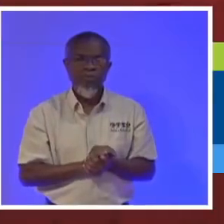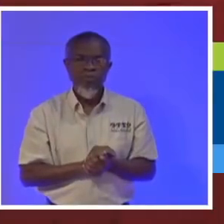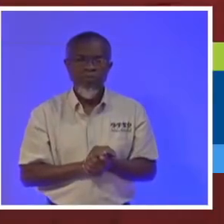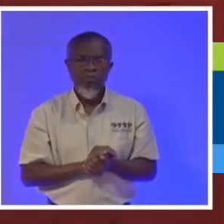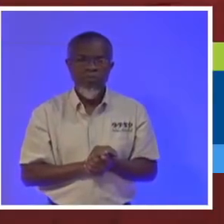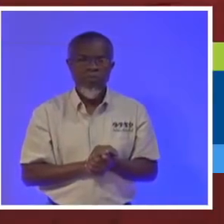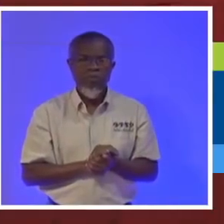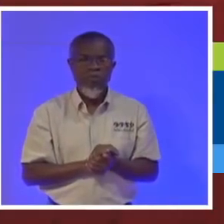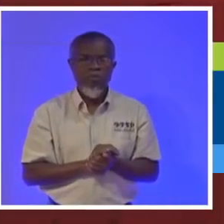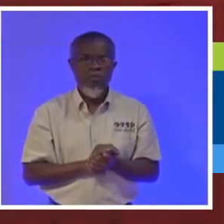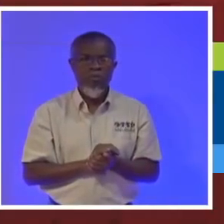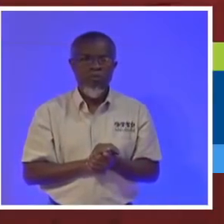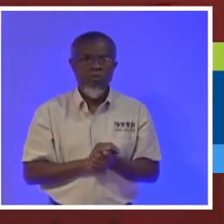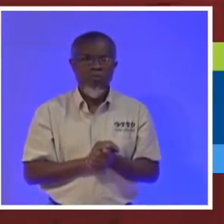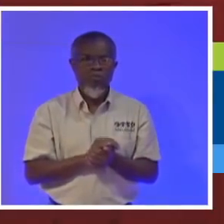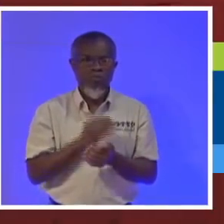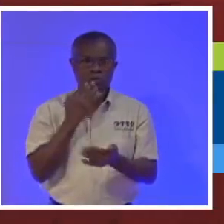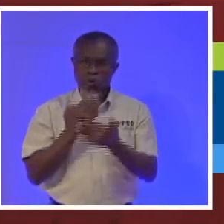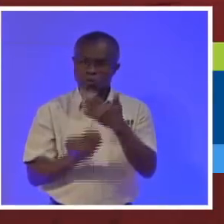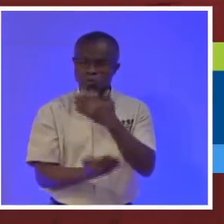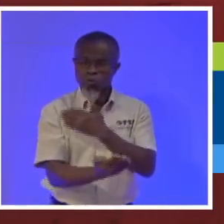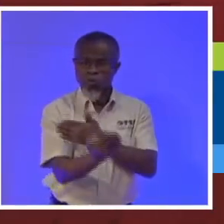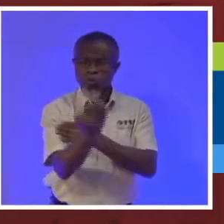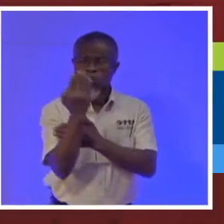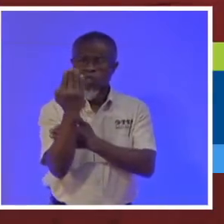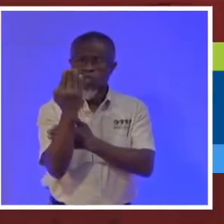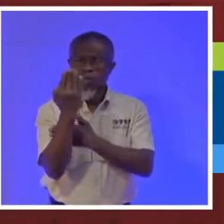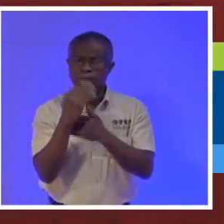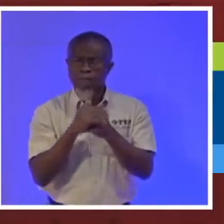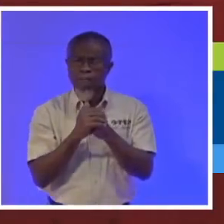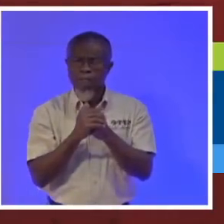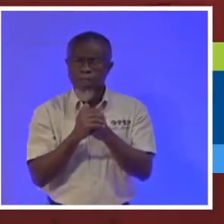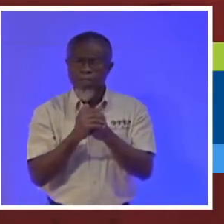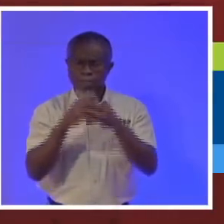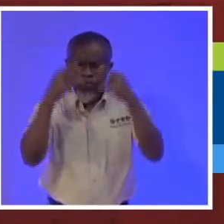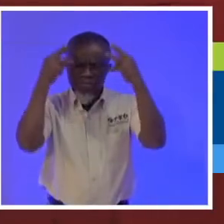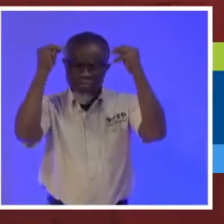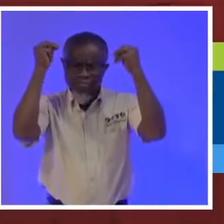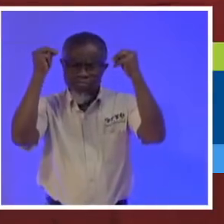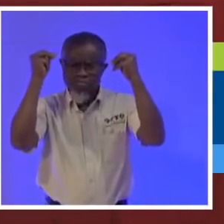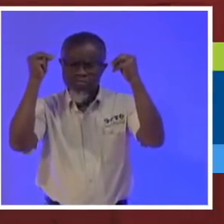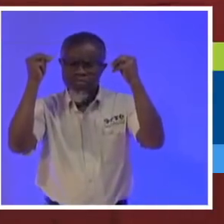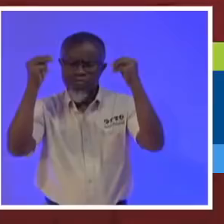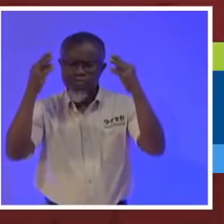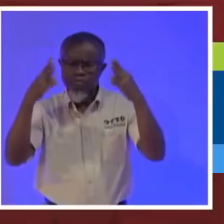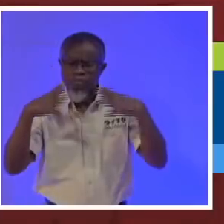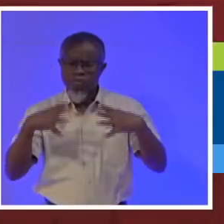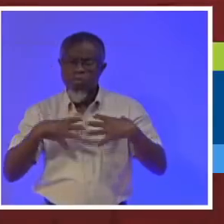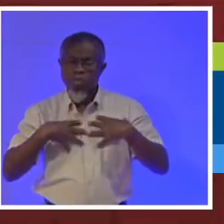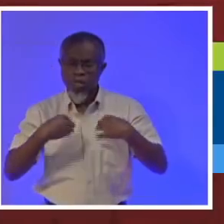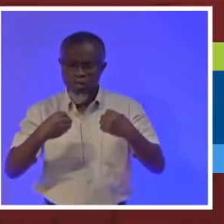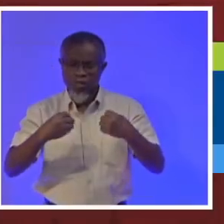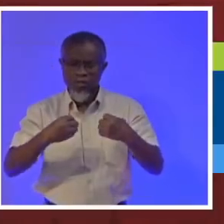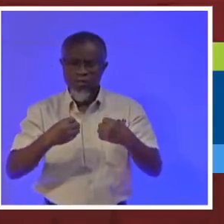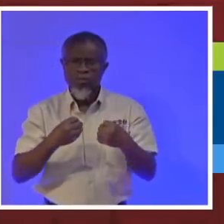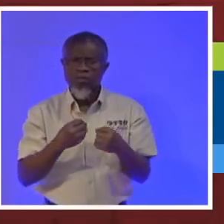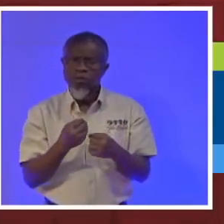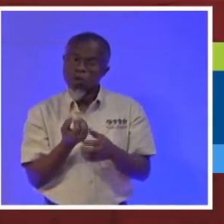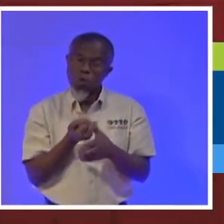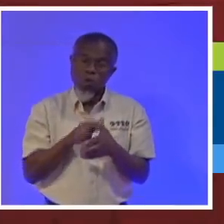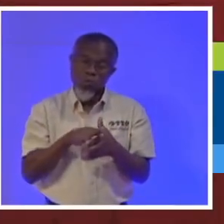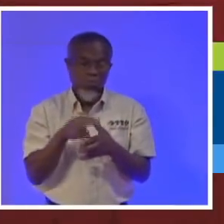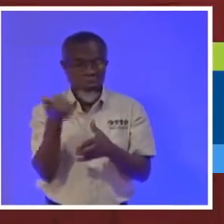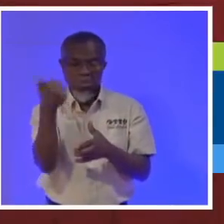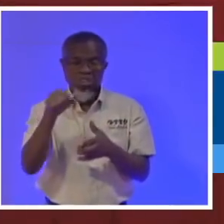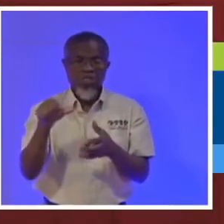Good morning, Kim Bojram from the Express. Minister of Health, but also either doctor is appreciated to weigh in. First of all, just to come back